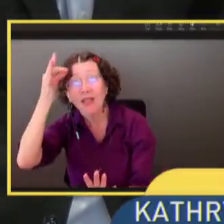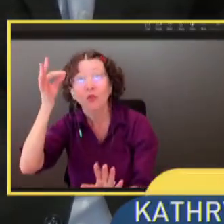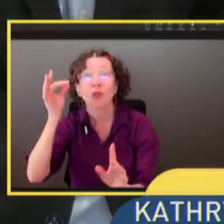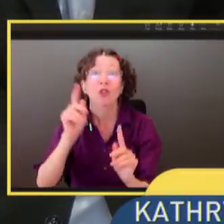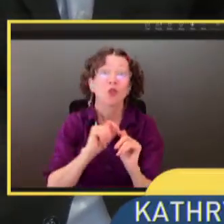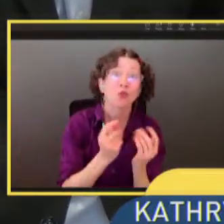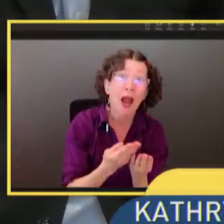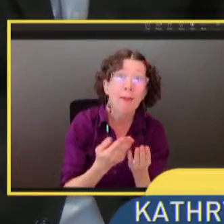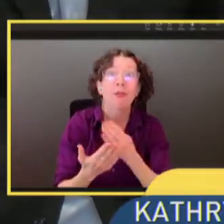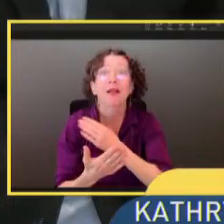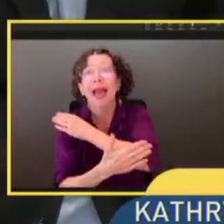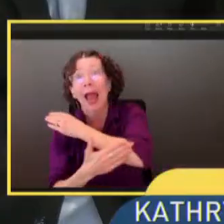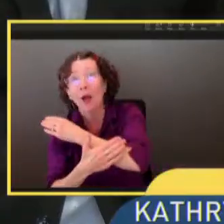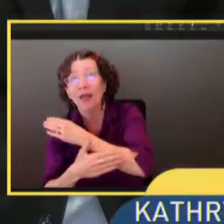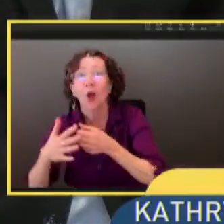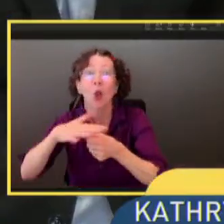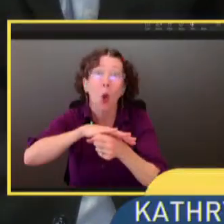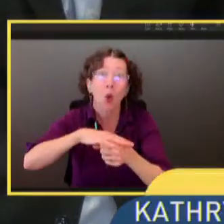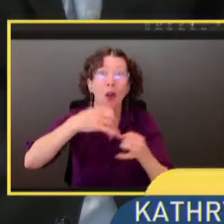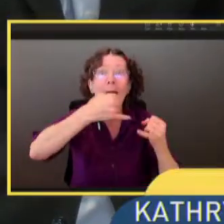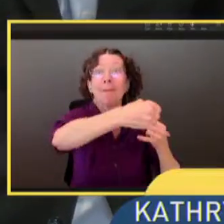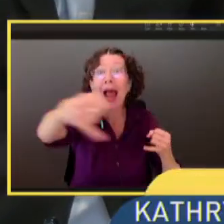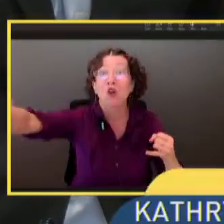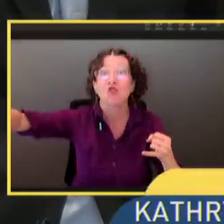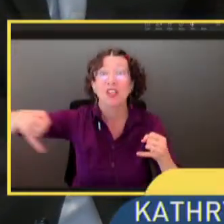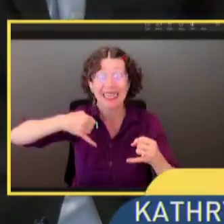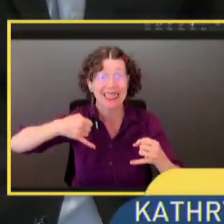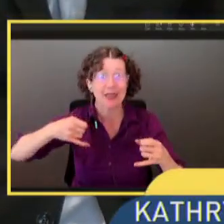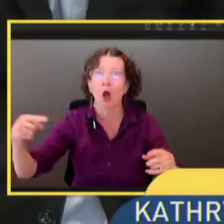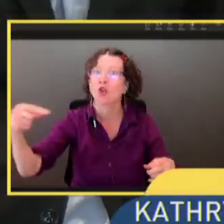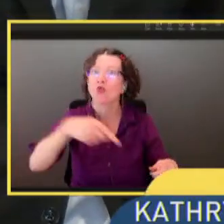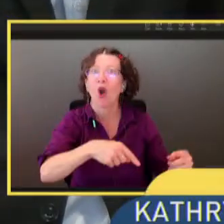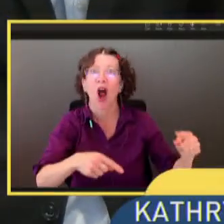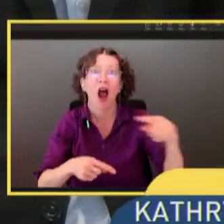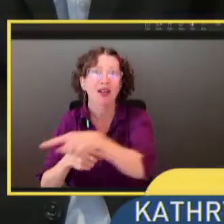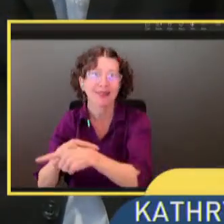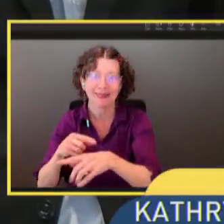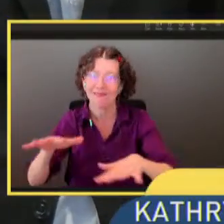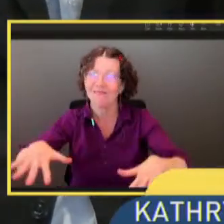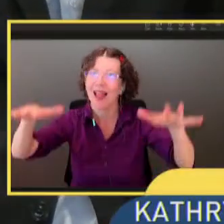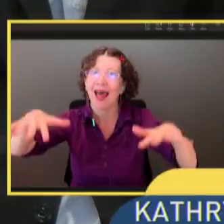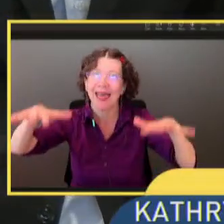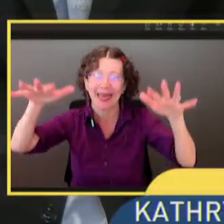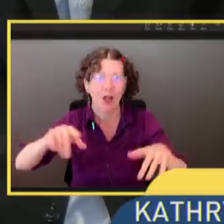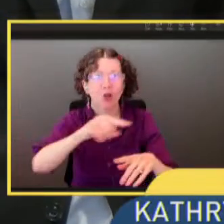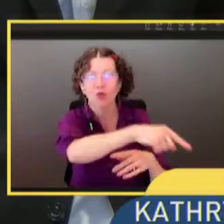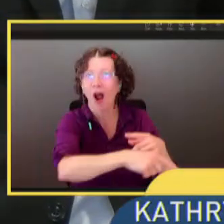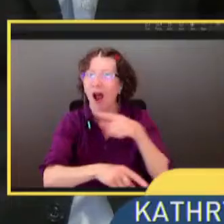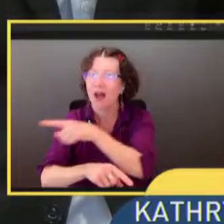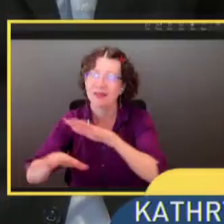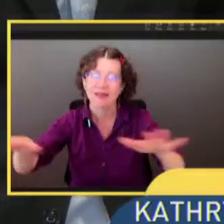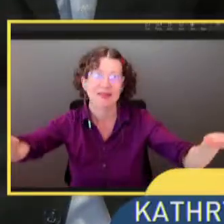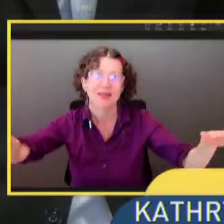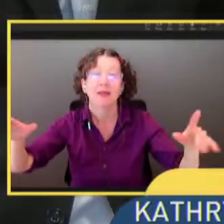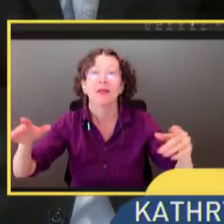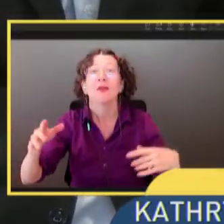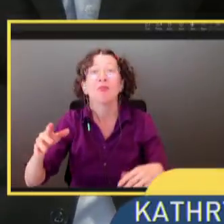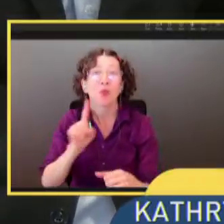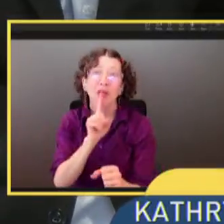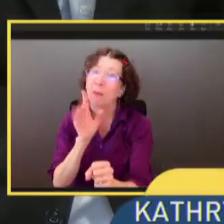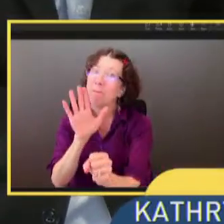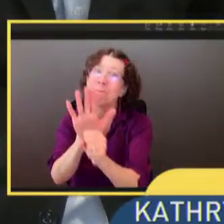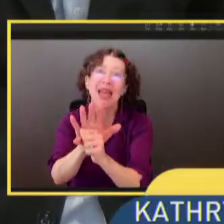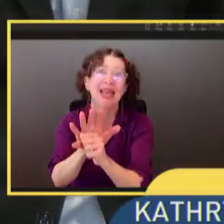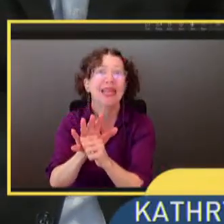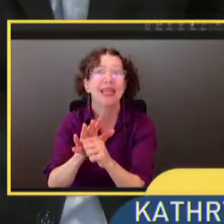difficult for the public to understand. However, flood fights like this are complex, and the impacts cut across federal,